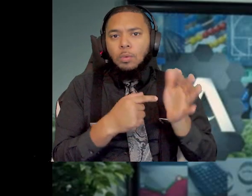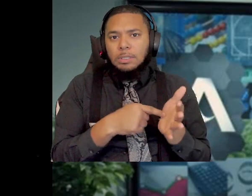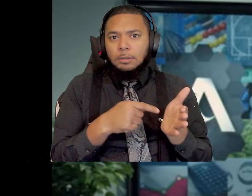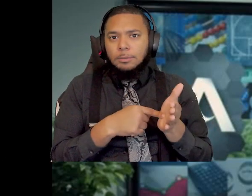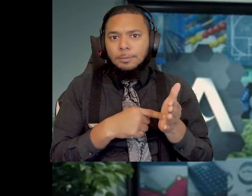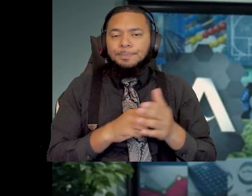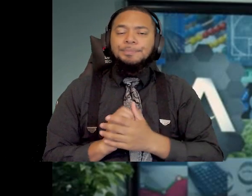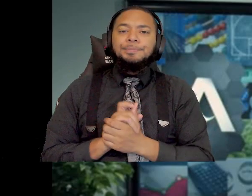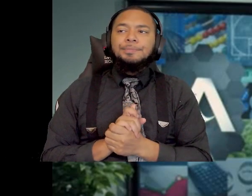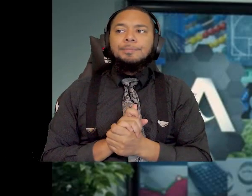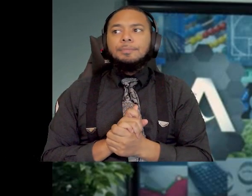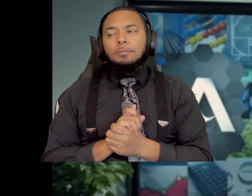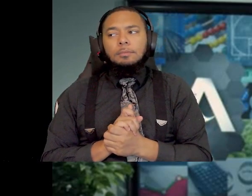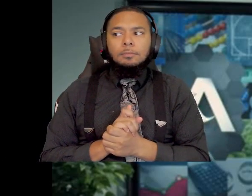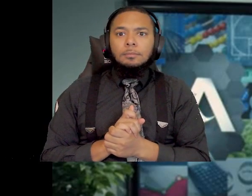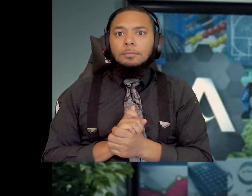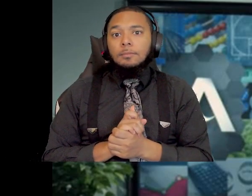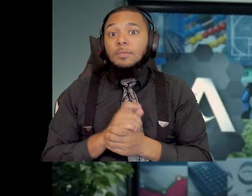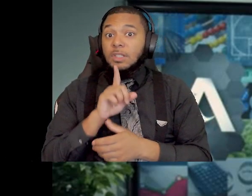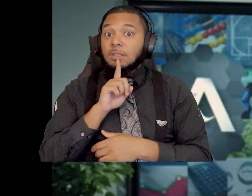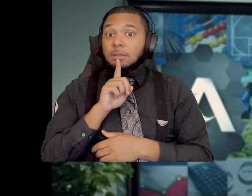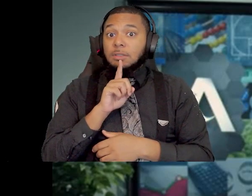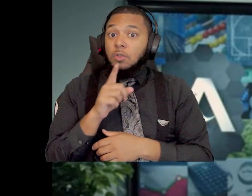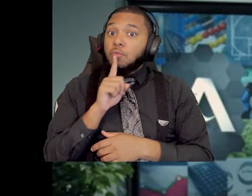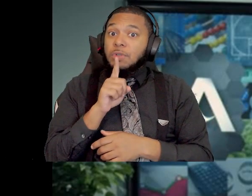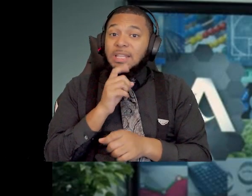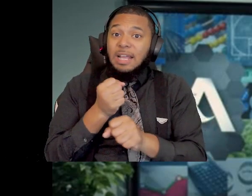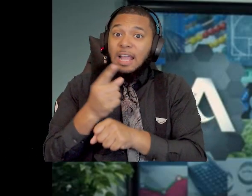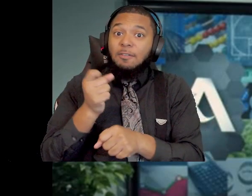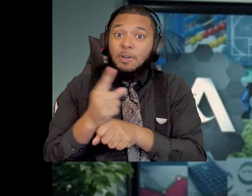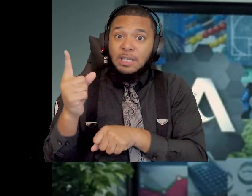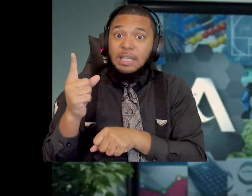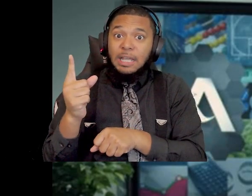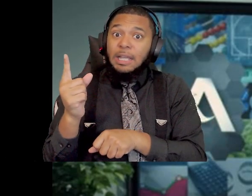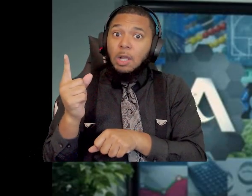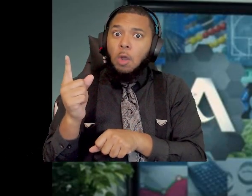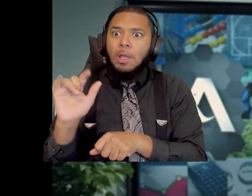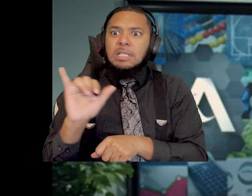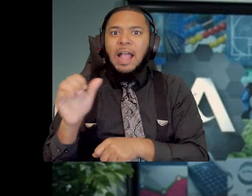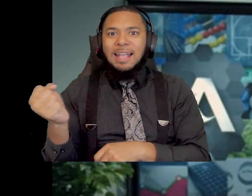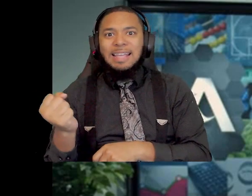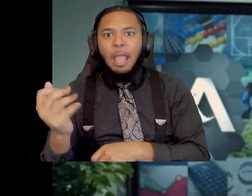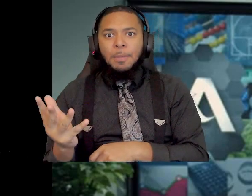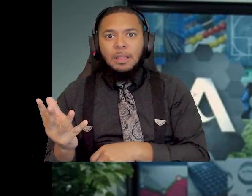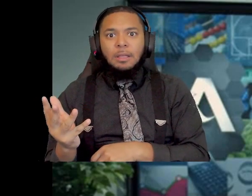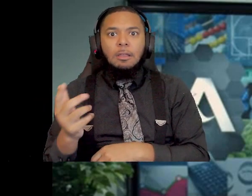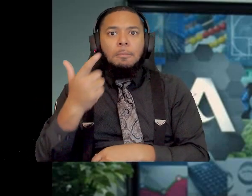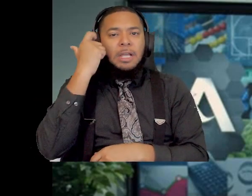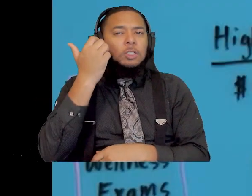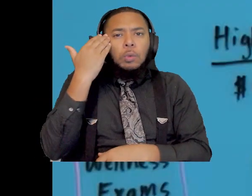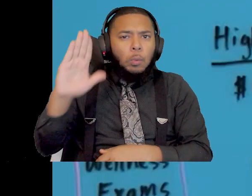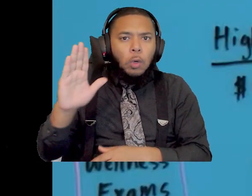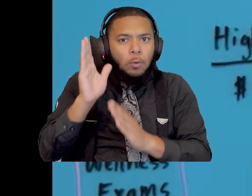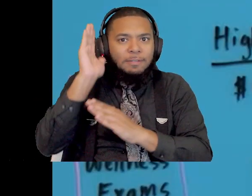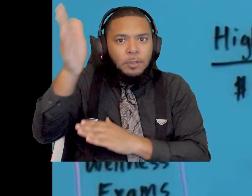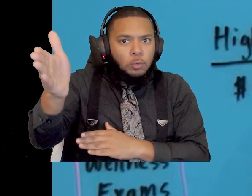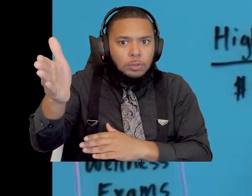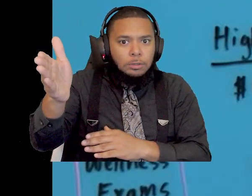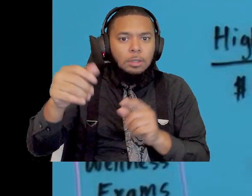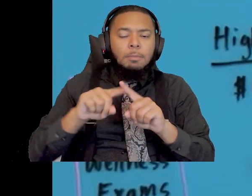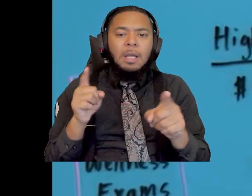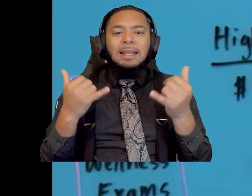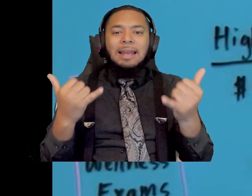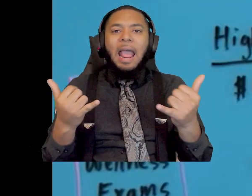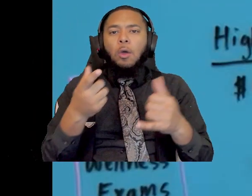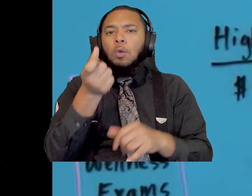kind of like rolling the dice every year that you choose this because you're not quite sure what the future is going to hold but at least